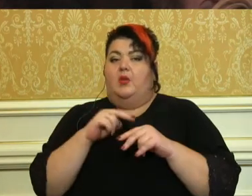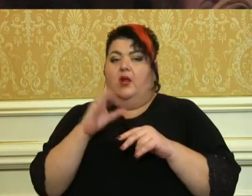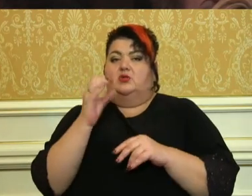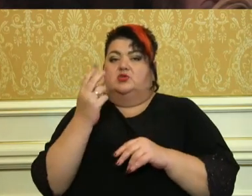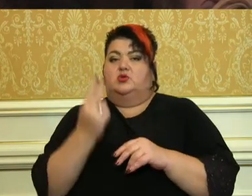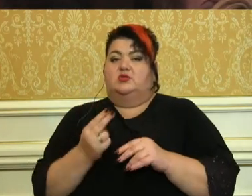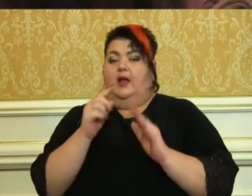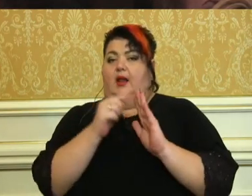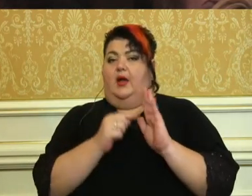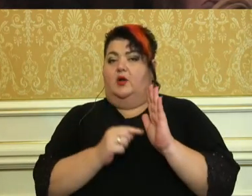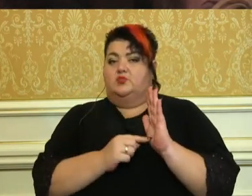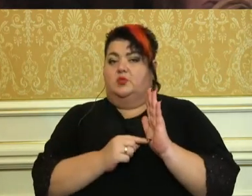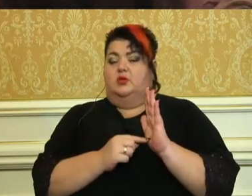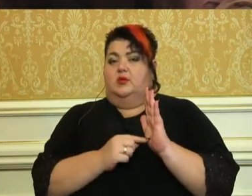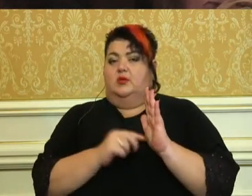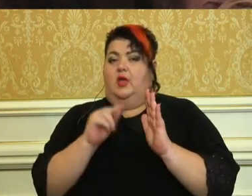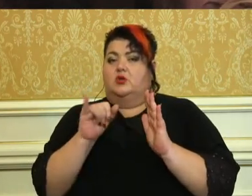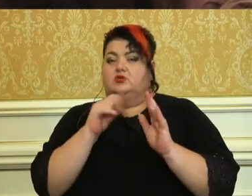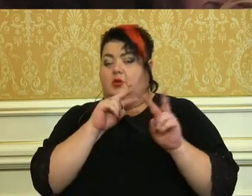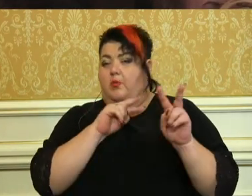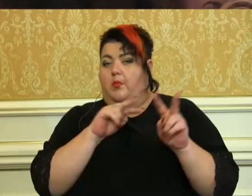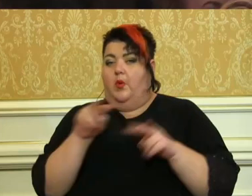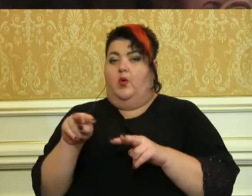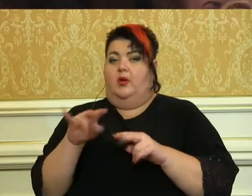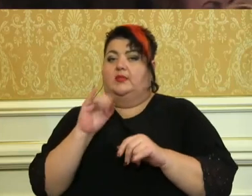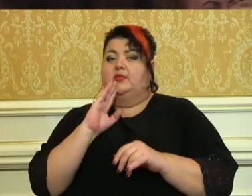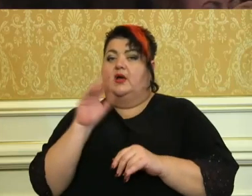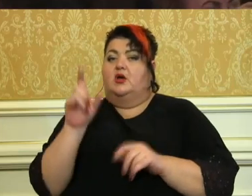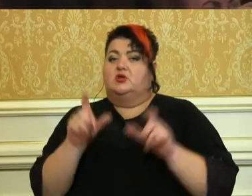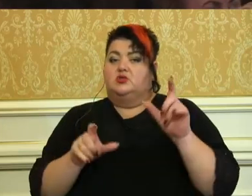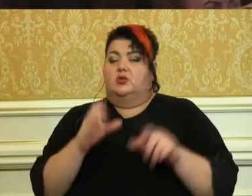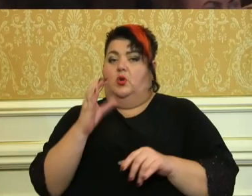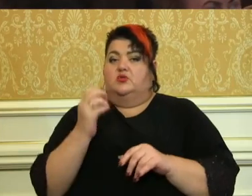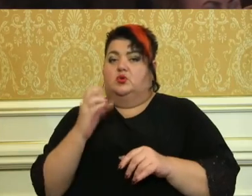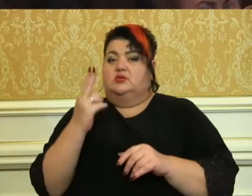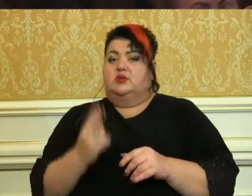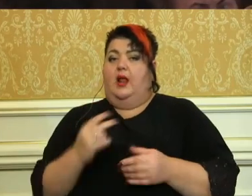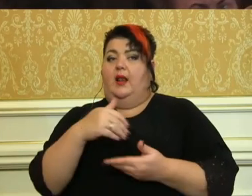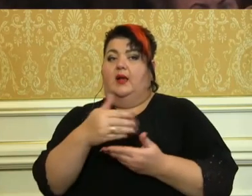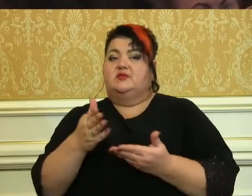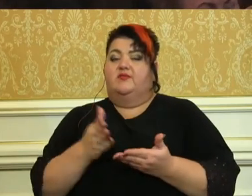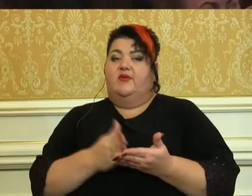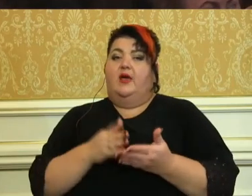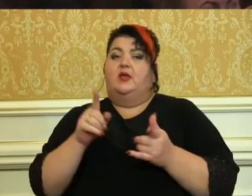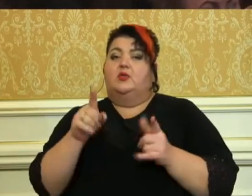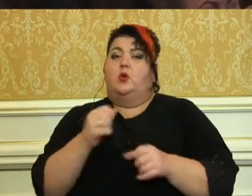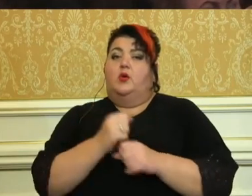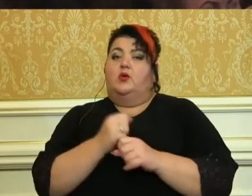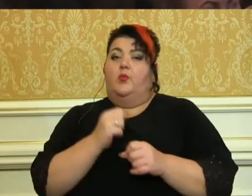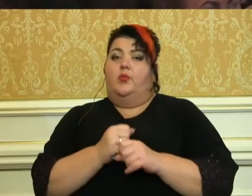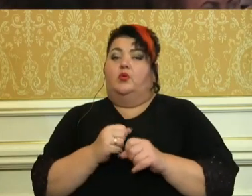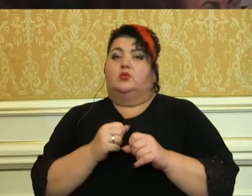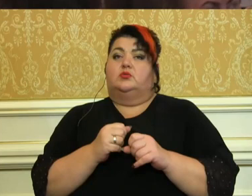is the wrong distribution of the salaries, especially those who are working in the social